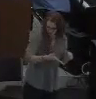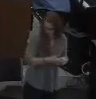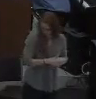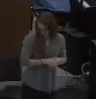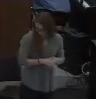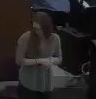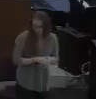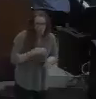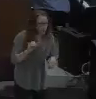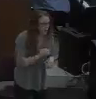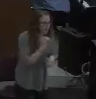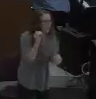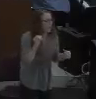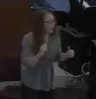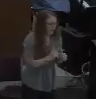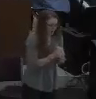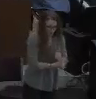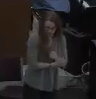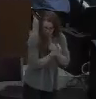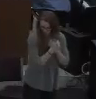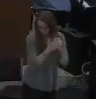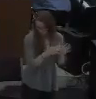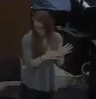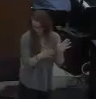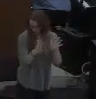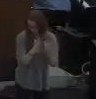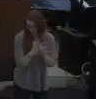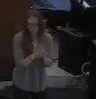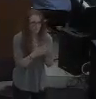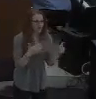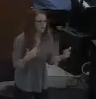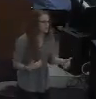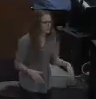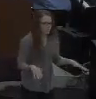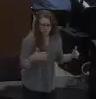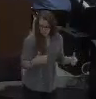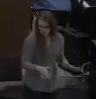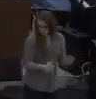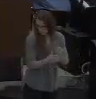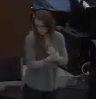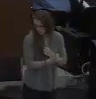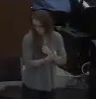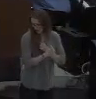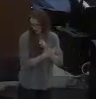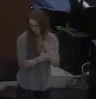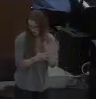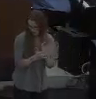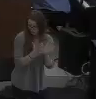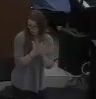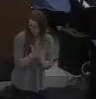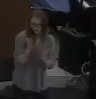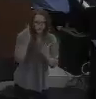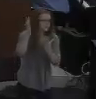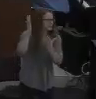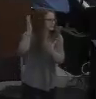way. Oh, how I love Jesus. Oh, how I